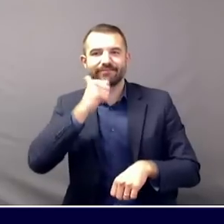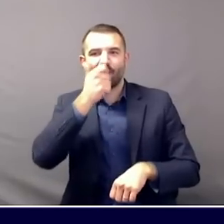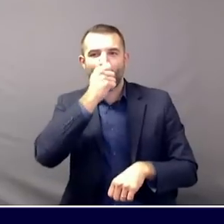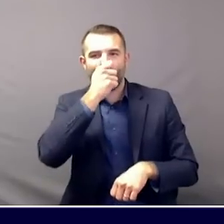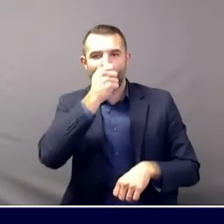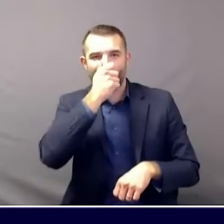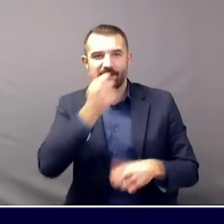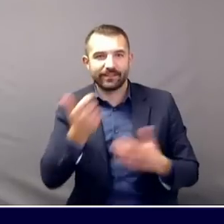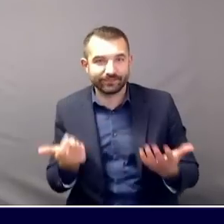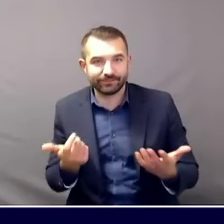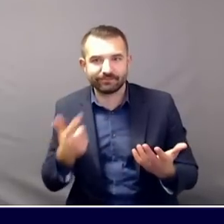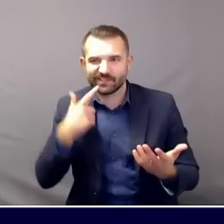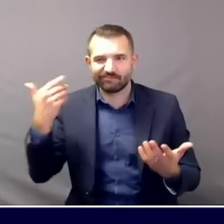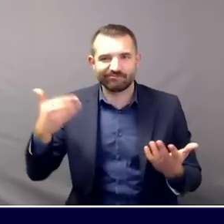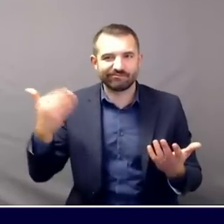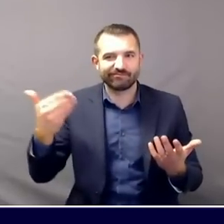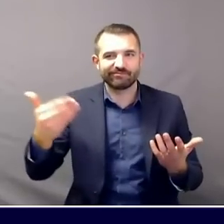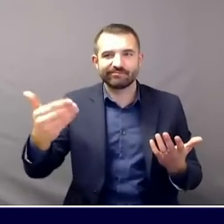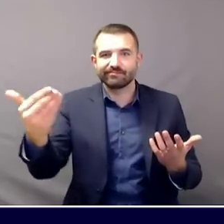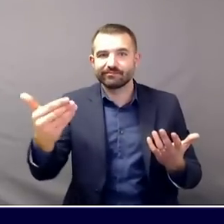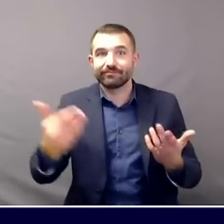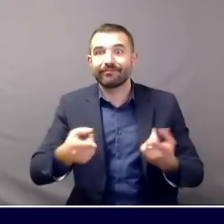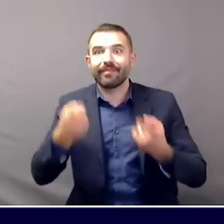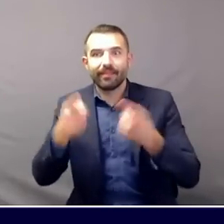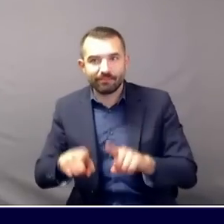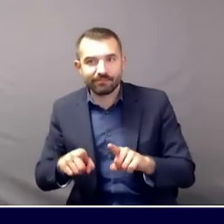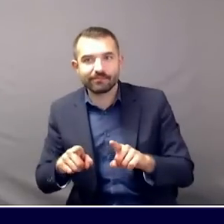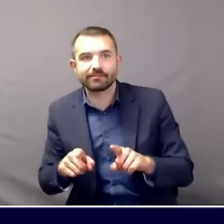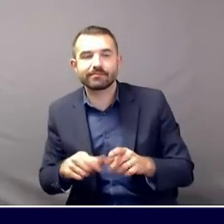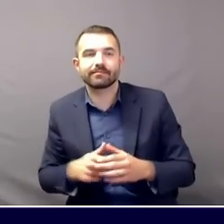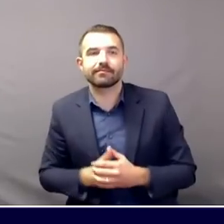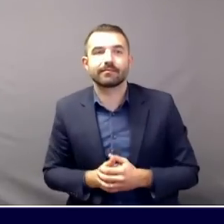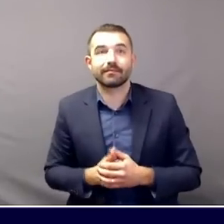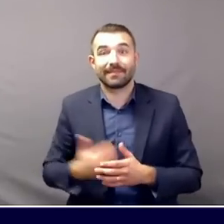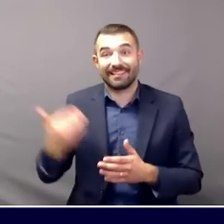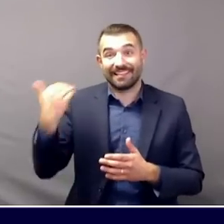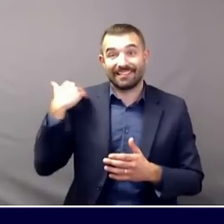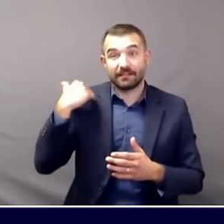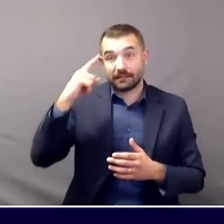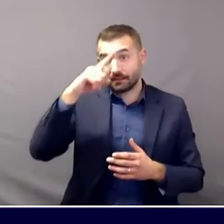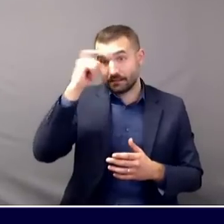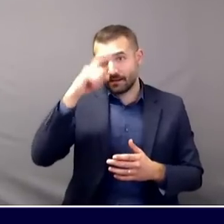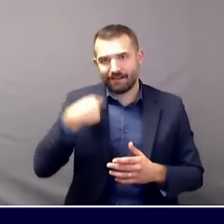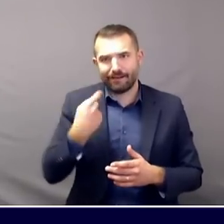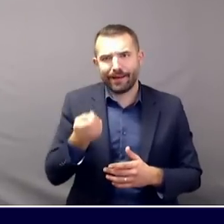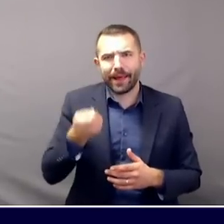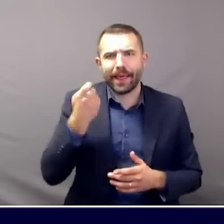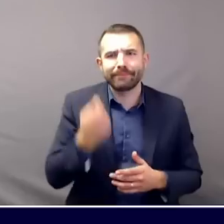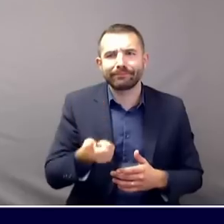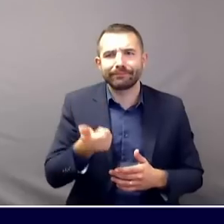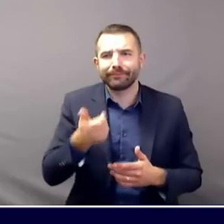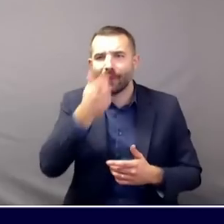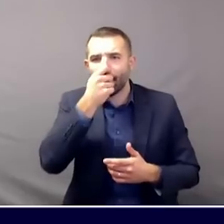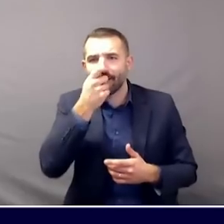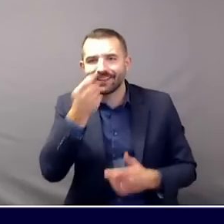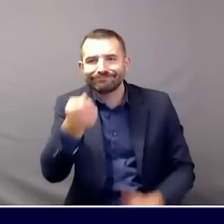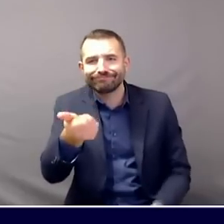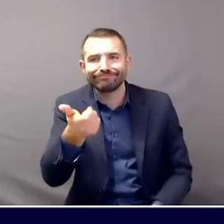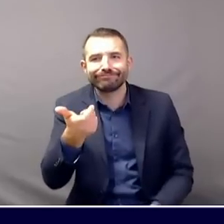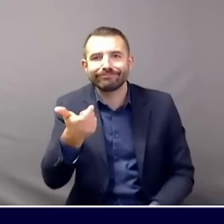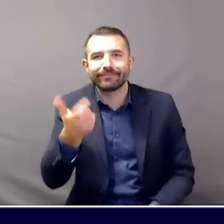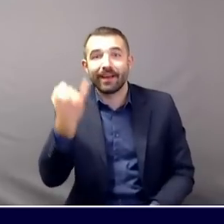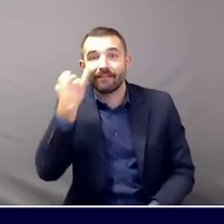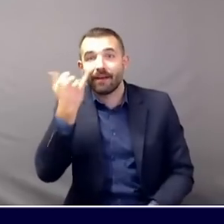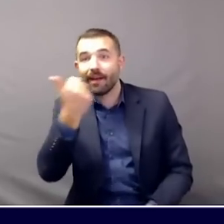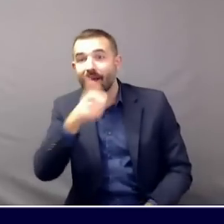frequent. That's a change from what we were seeing in the summer, when having a respiratory disease was a bit of a rare